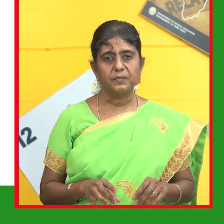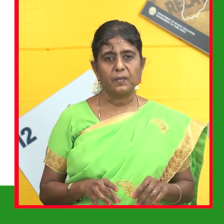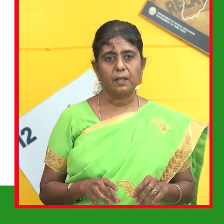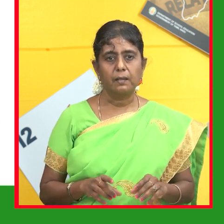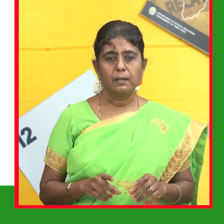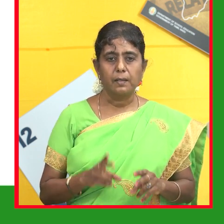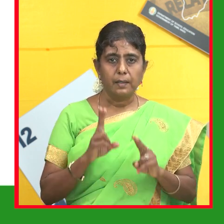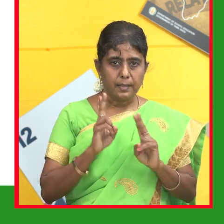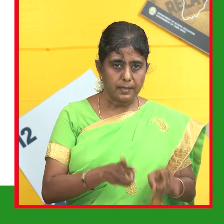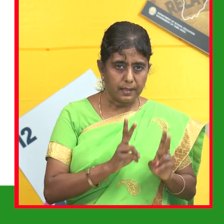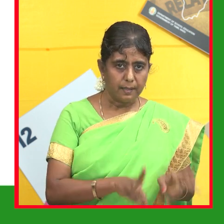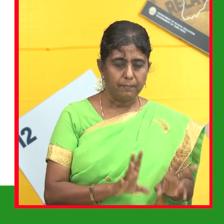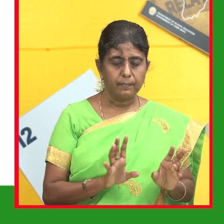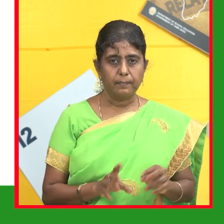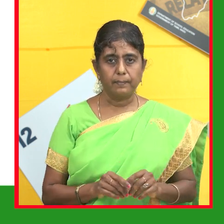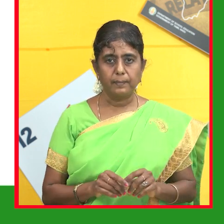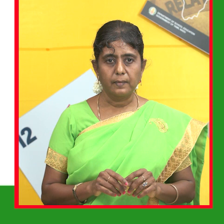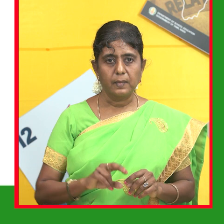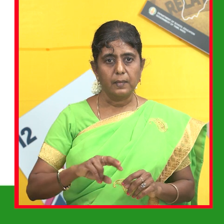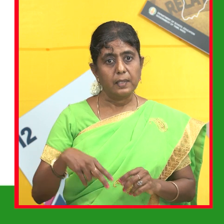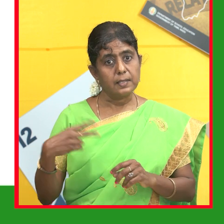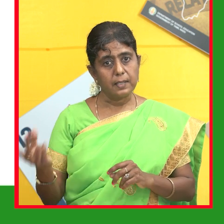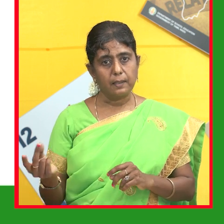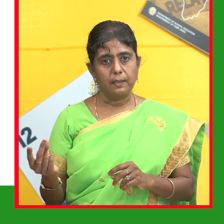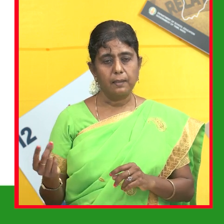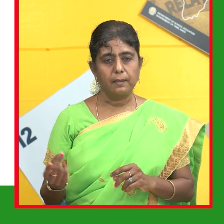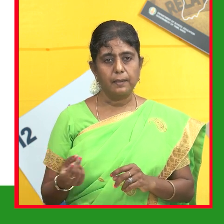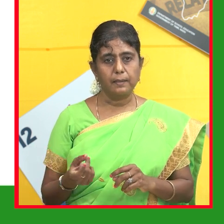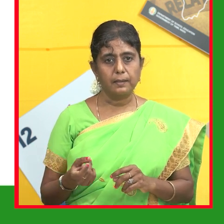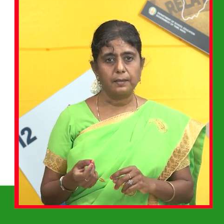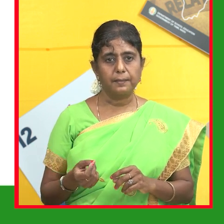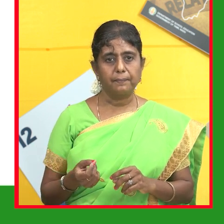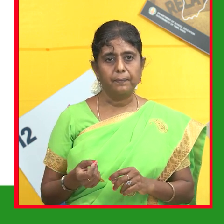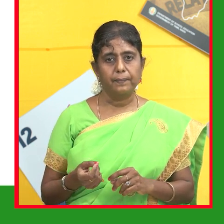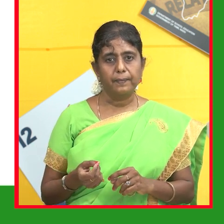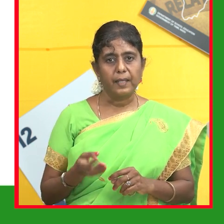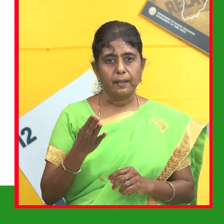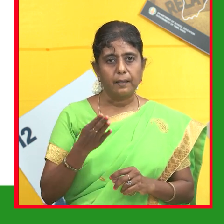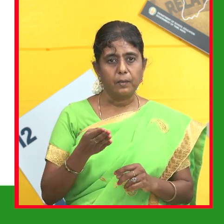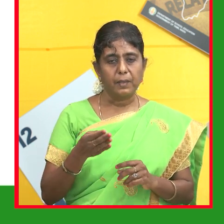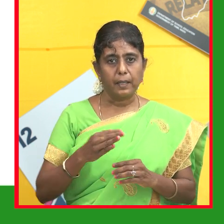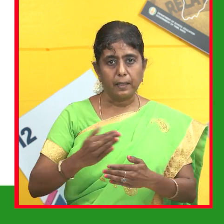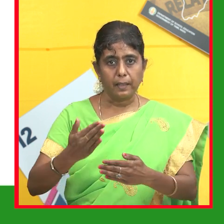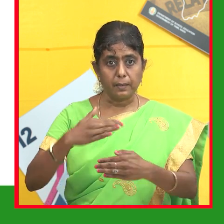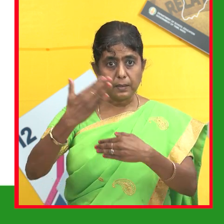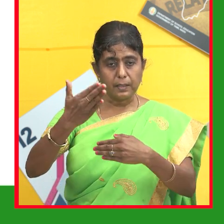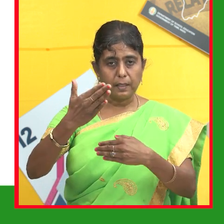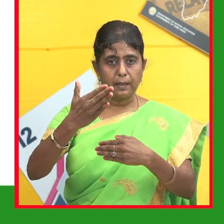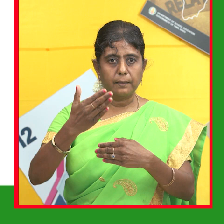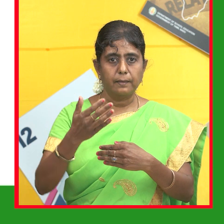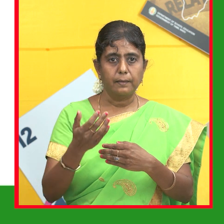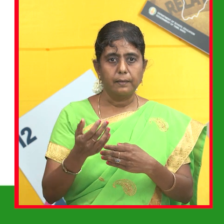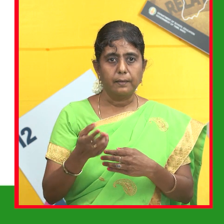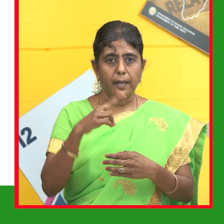expression, so that we have to write as it is. But in the second rational expression, in the numerator you